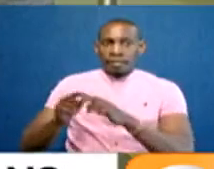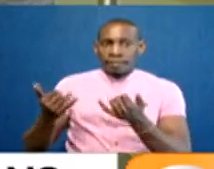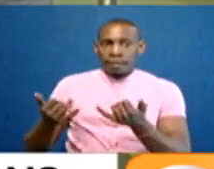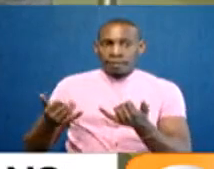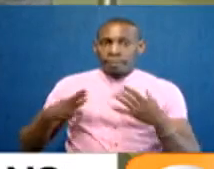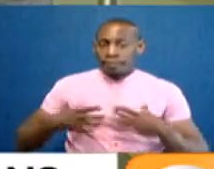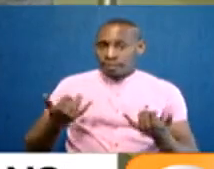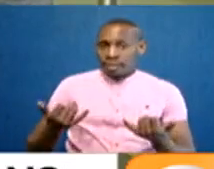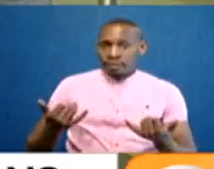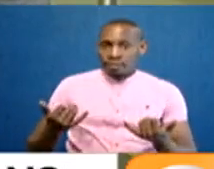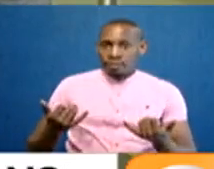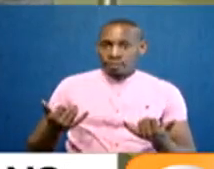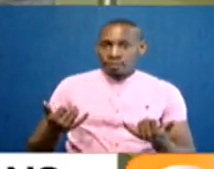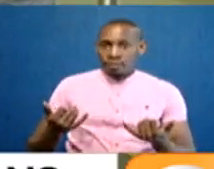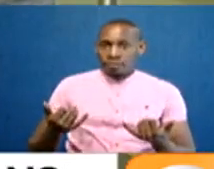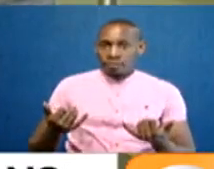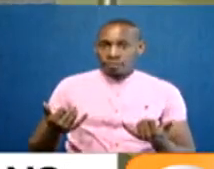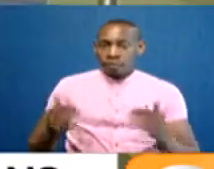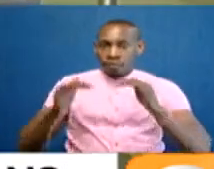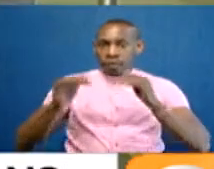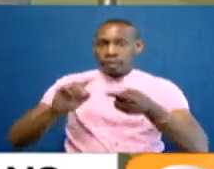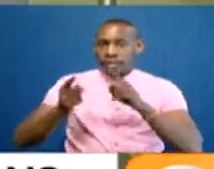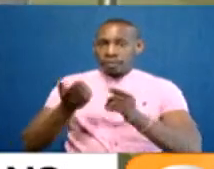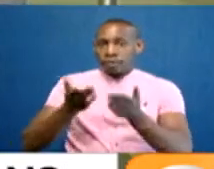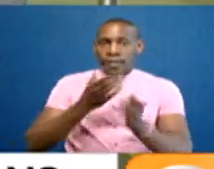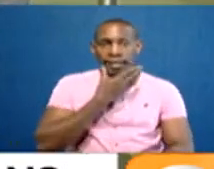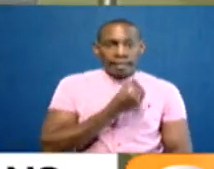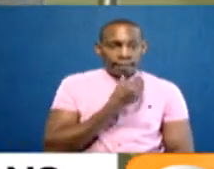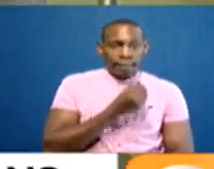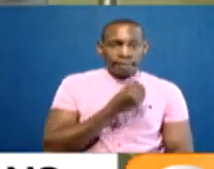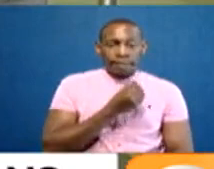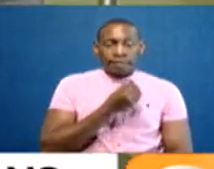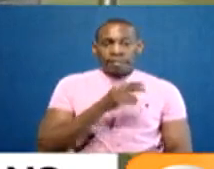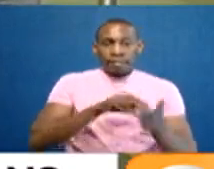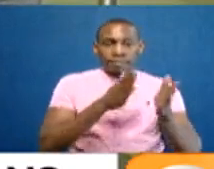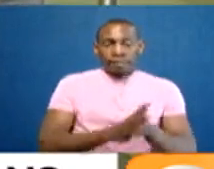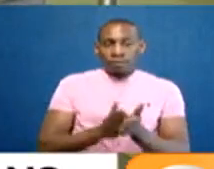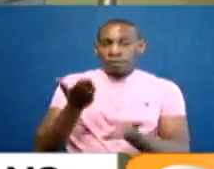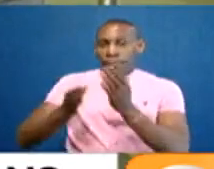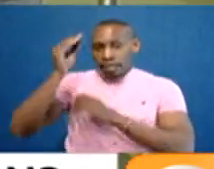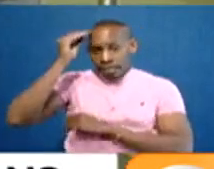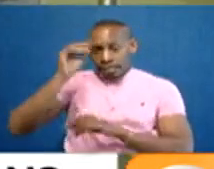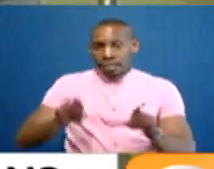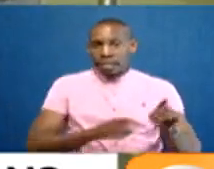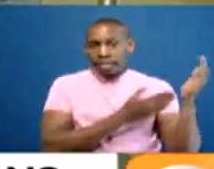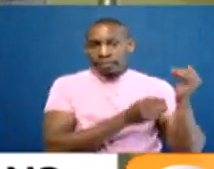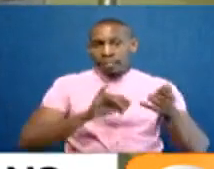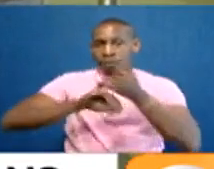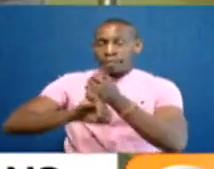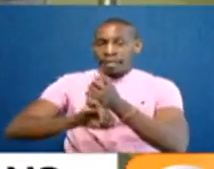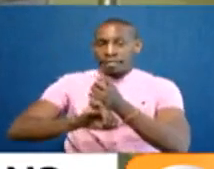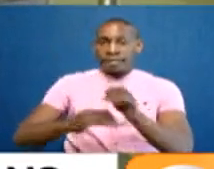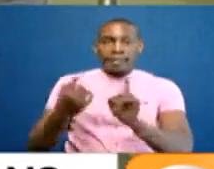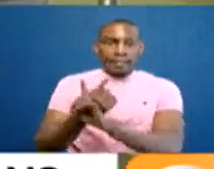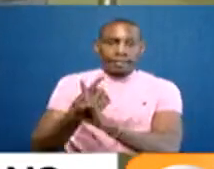point where people are holding them to almost unequal standards compared to their male counterparts when it comes to their education, to expectations of marriage and